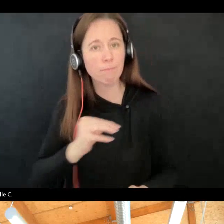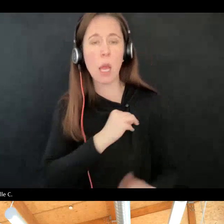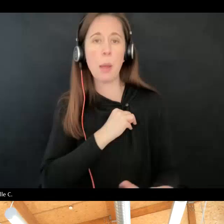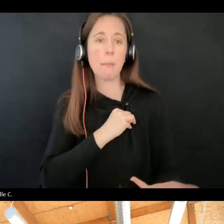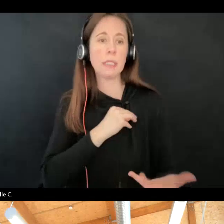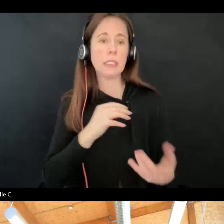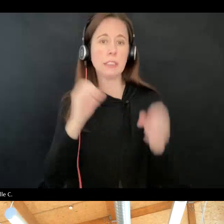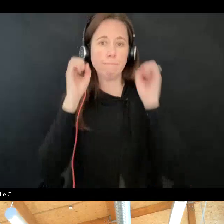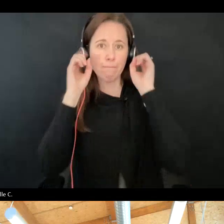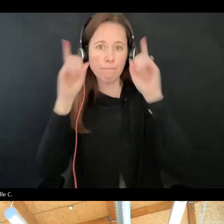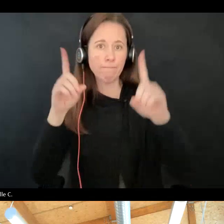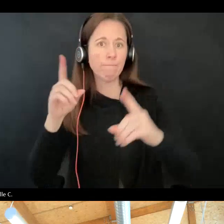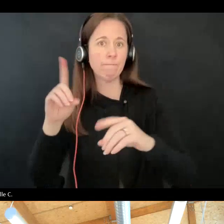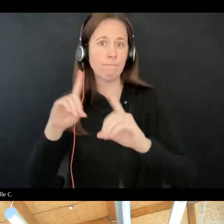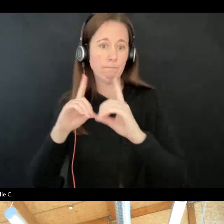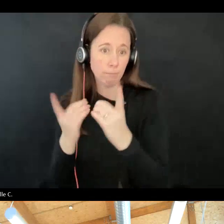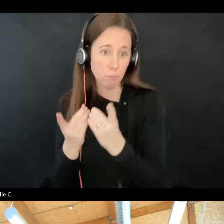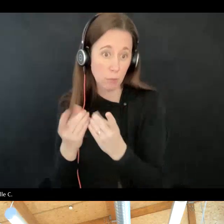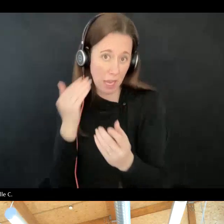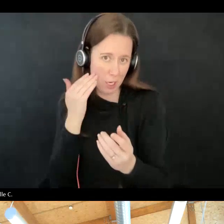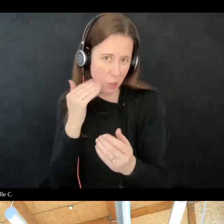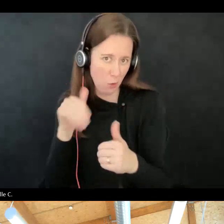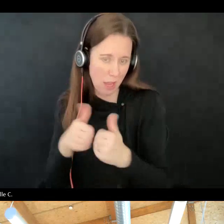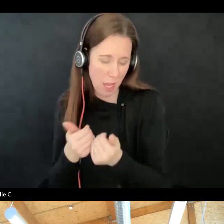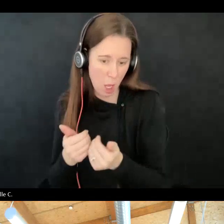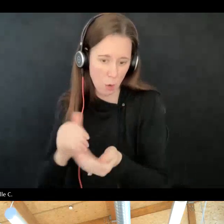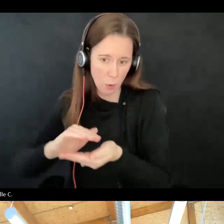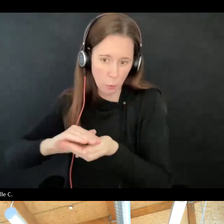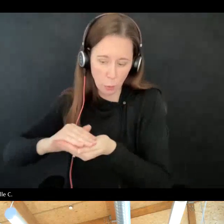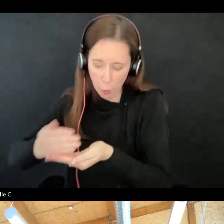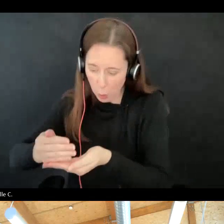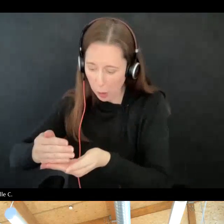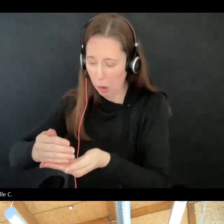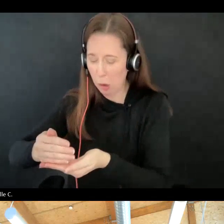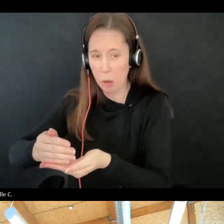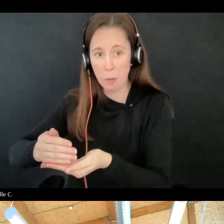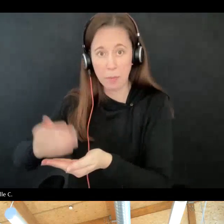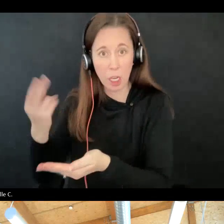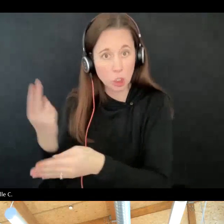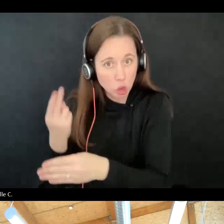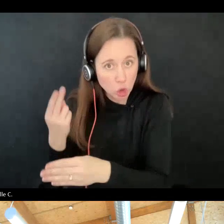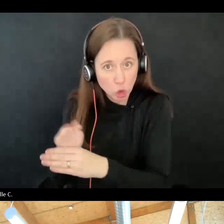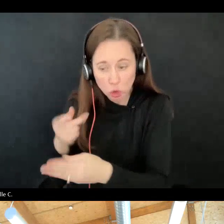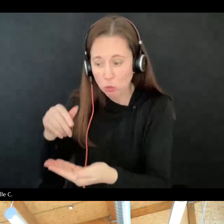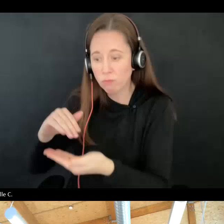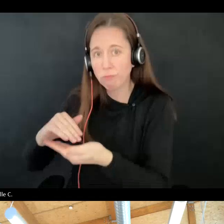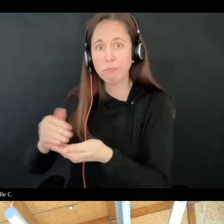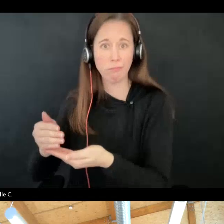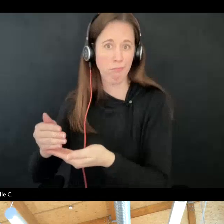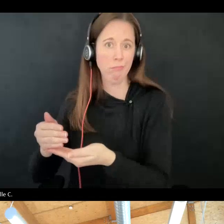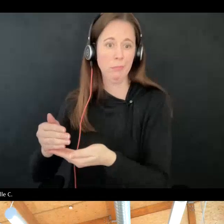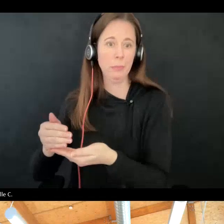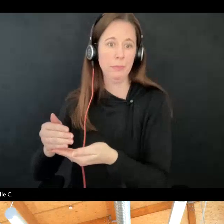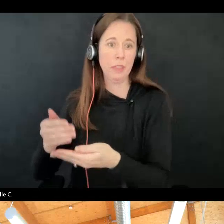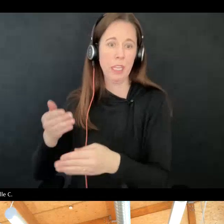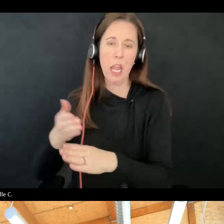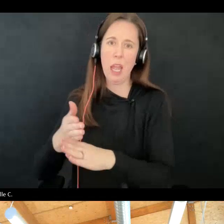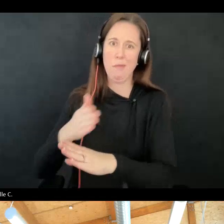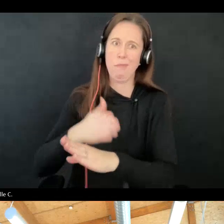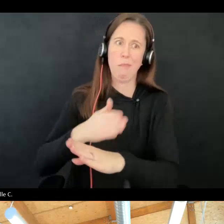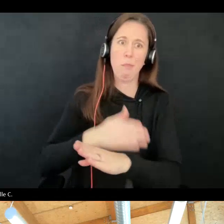education department, I know how to dissect oysters. I'm very familiar with oysters' use as filter feeders and improving the water quality